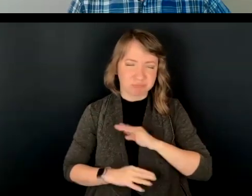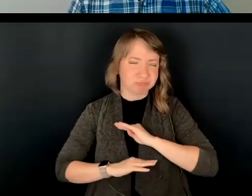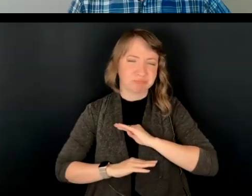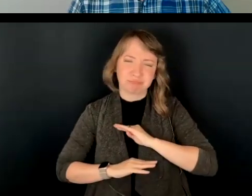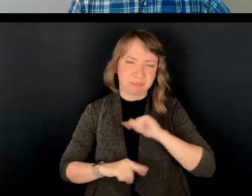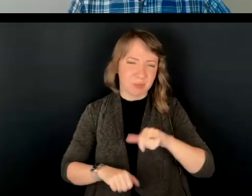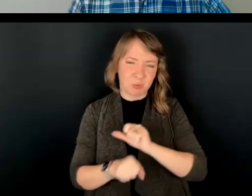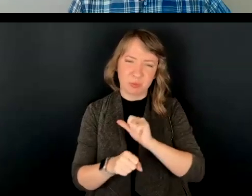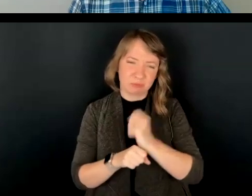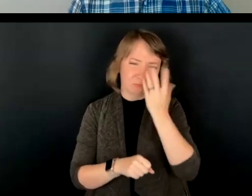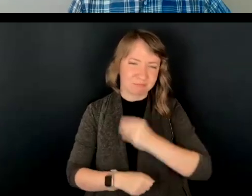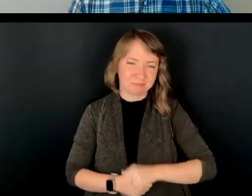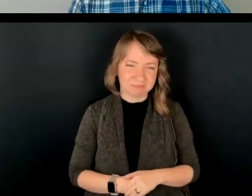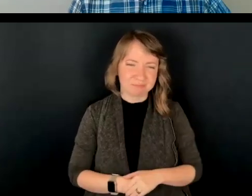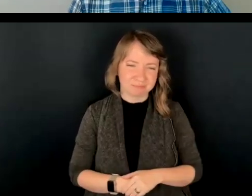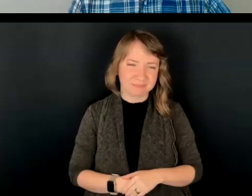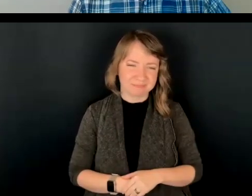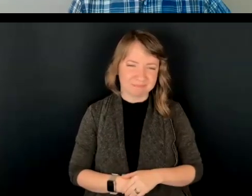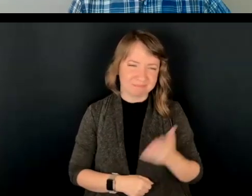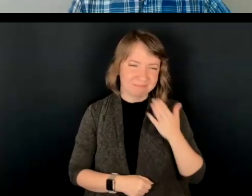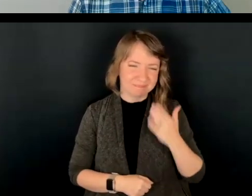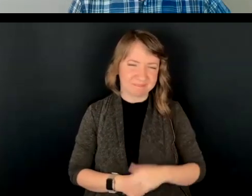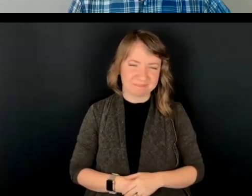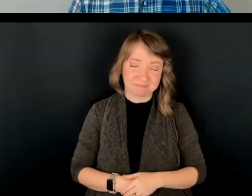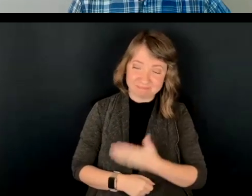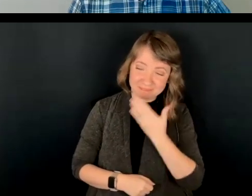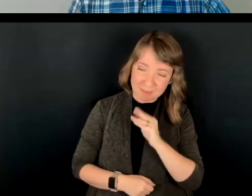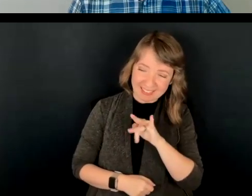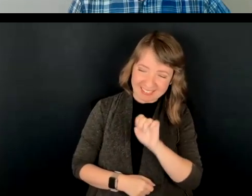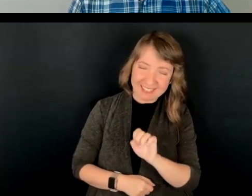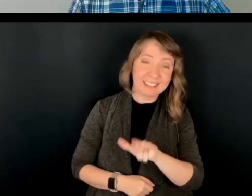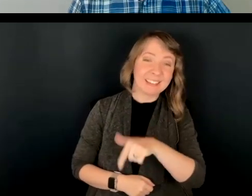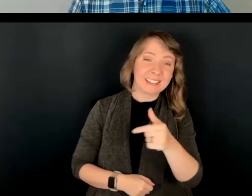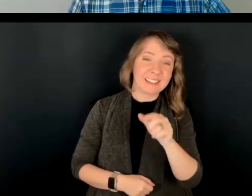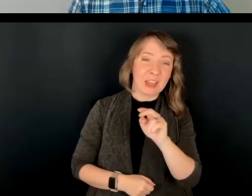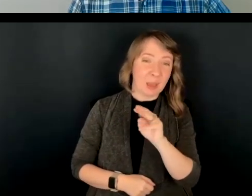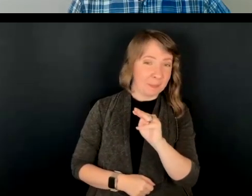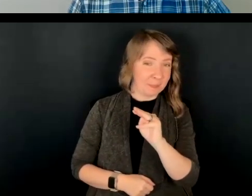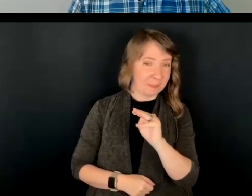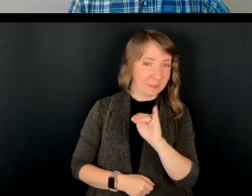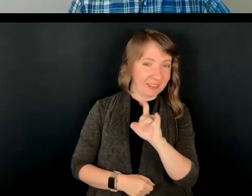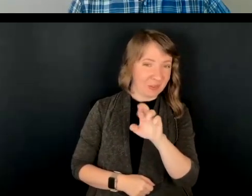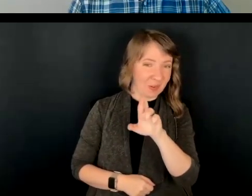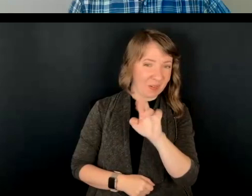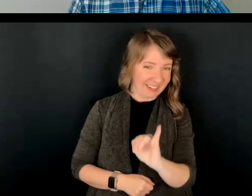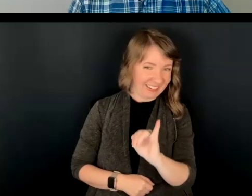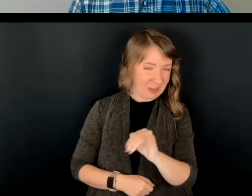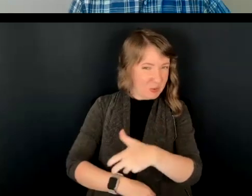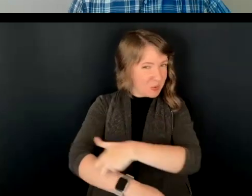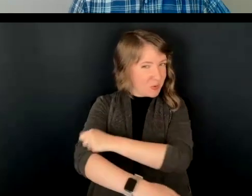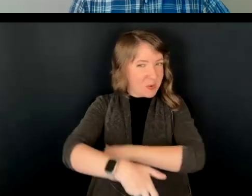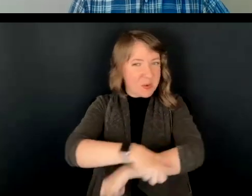Thanks. Thanks, Mike. And then we'll toss it over to Midori, where the rubber hits the road on the grants and agreements side of